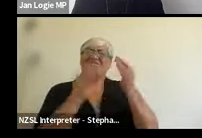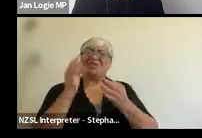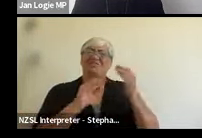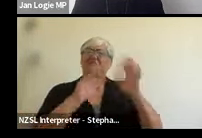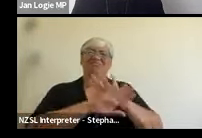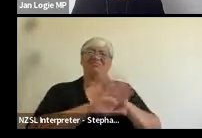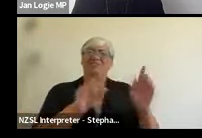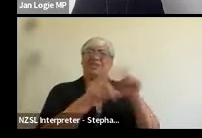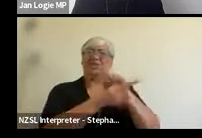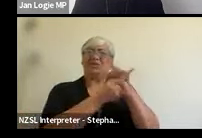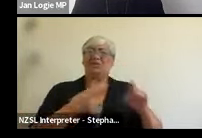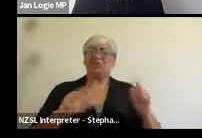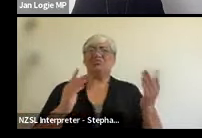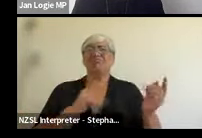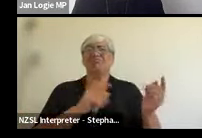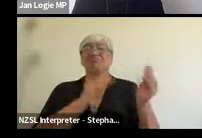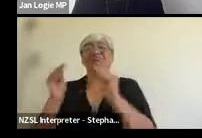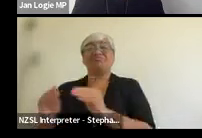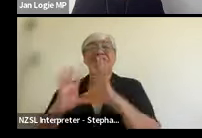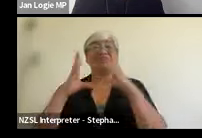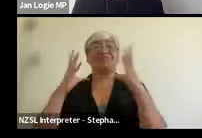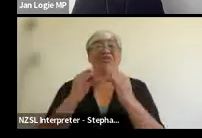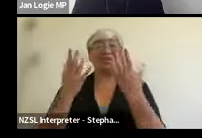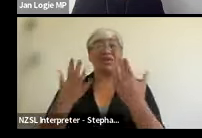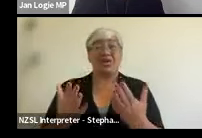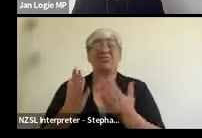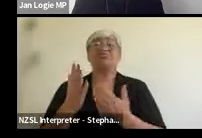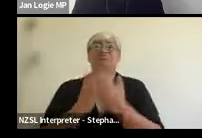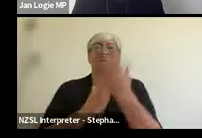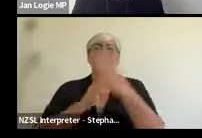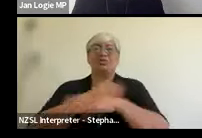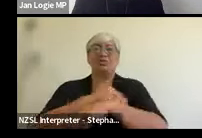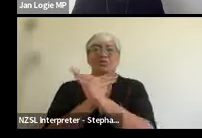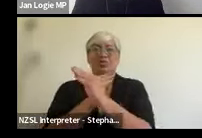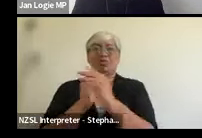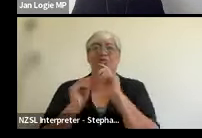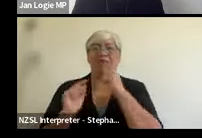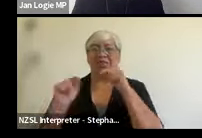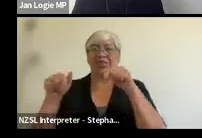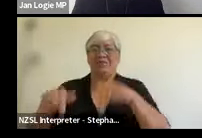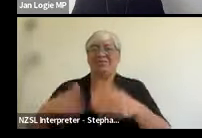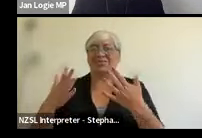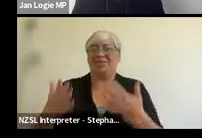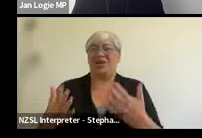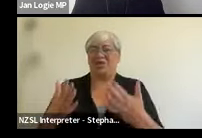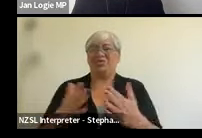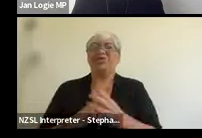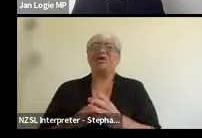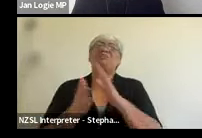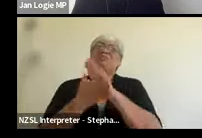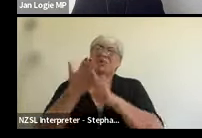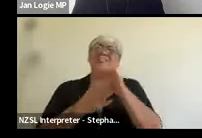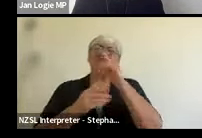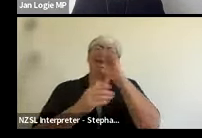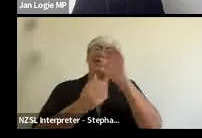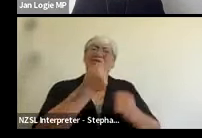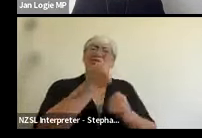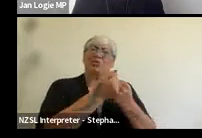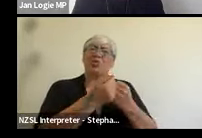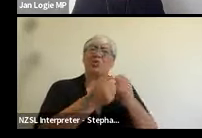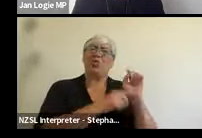So we have shifted everything and moved across into Zoom to support the community up there.